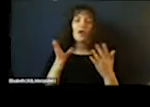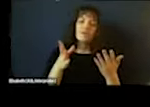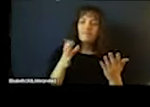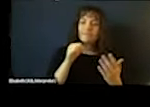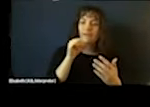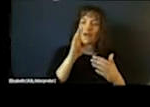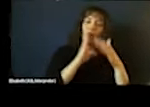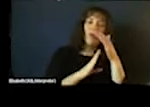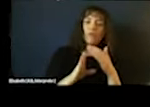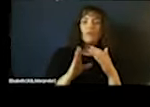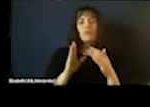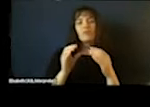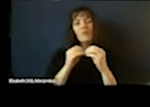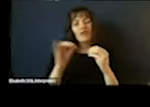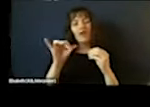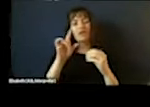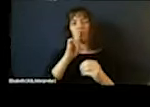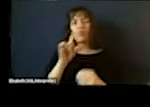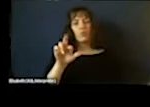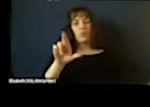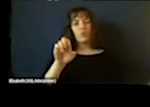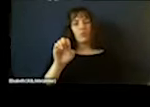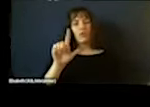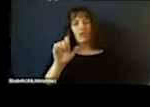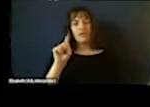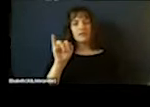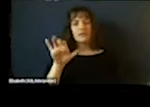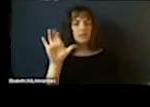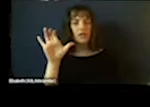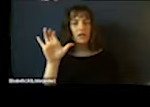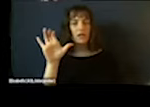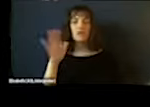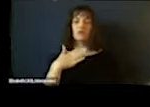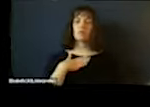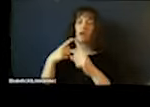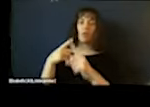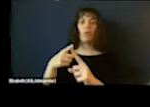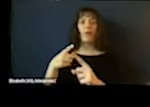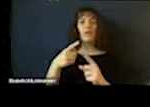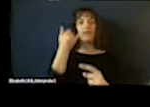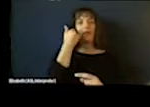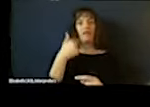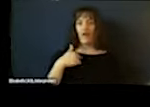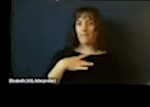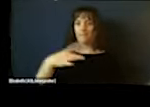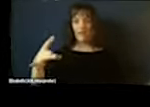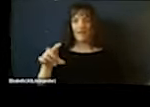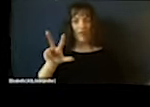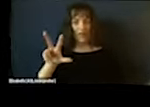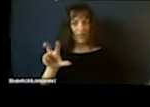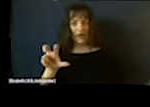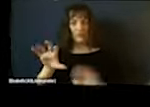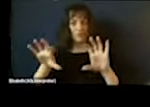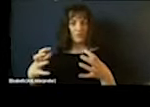realistic goal setting. So my goal was 300. So 300 out of 36,000 is still less than 1%